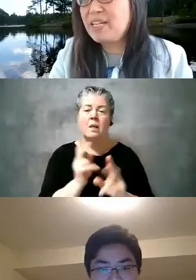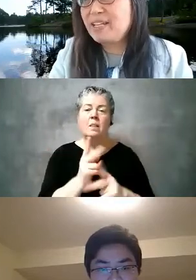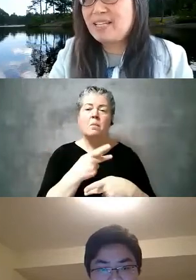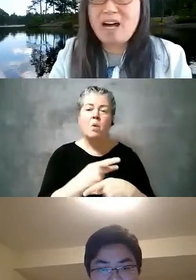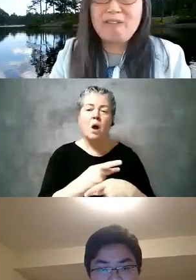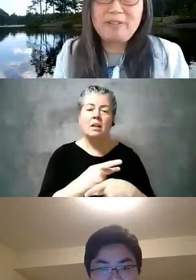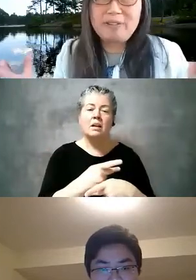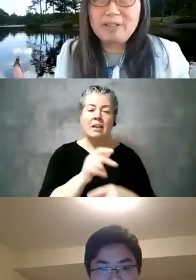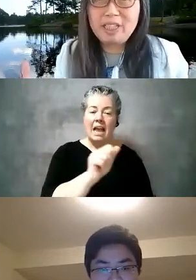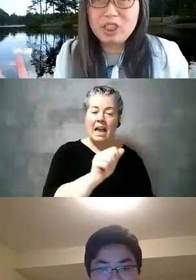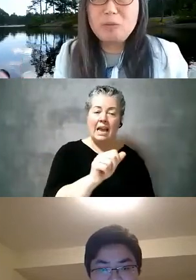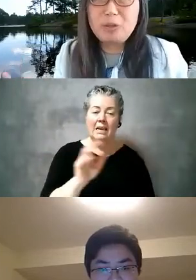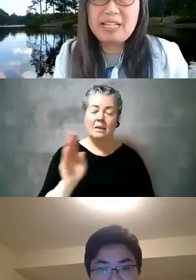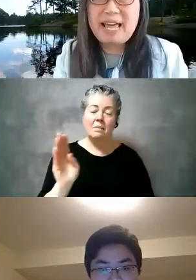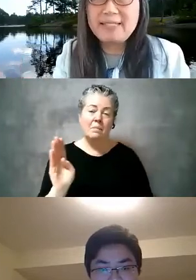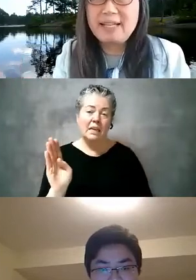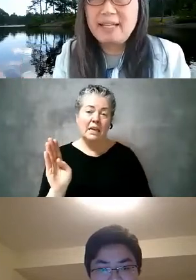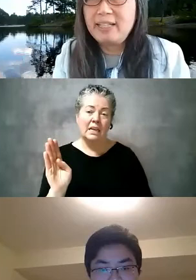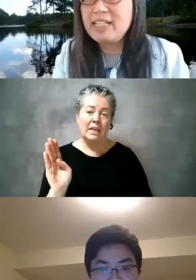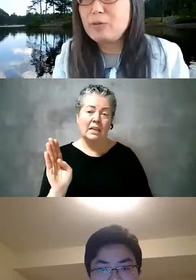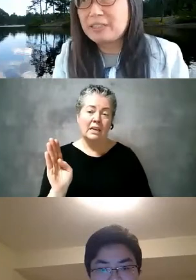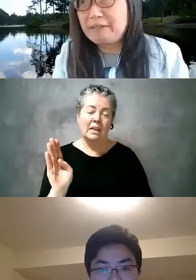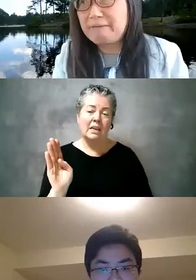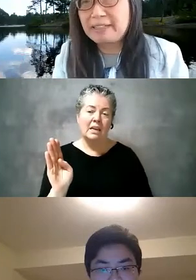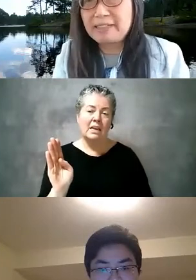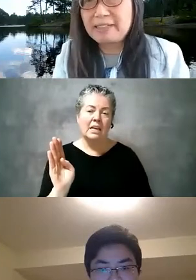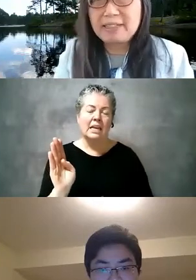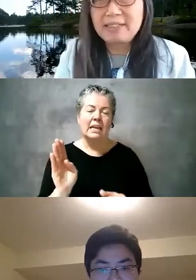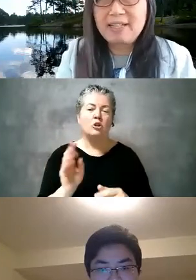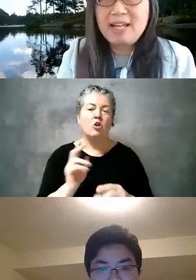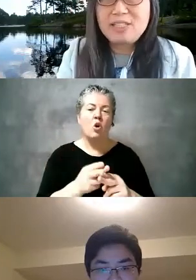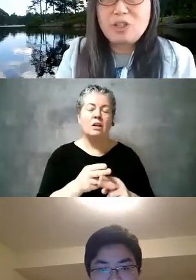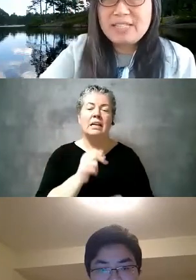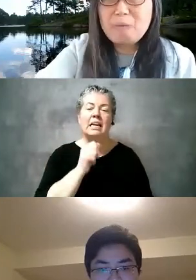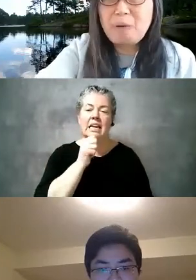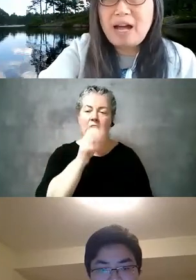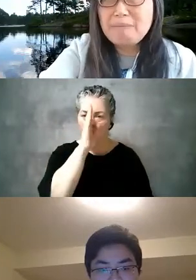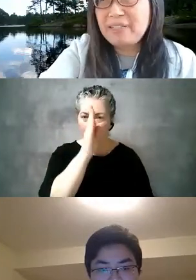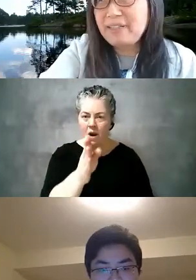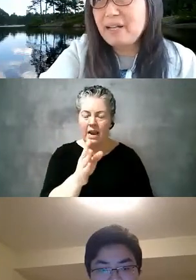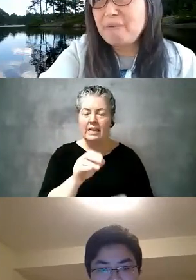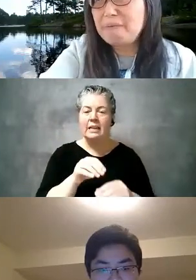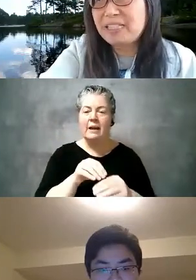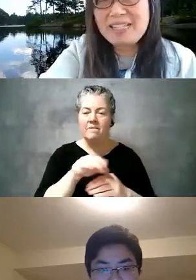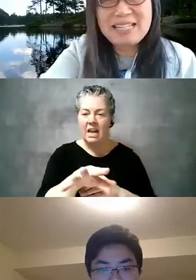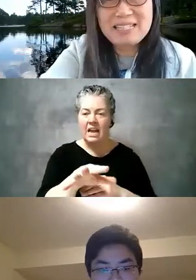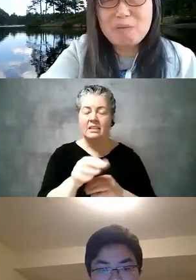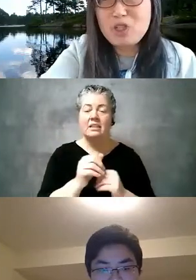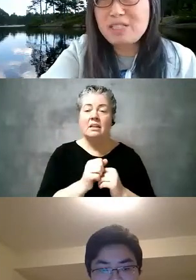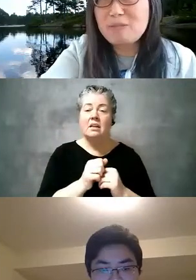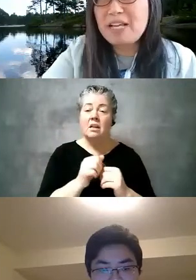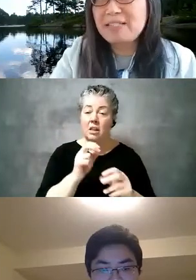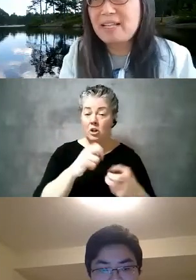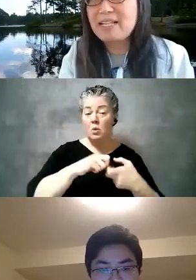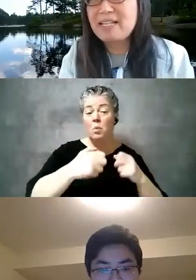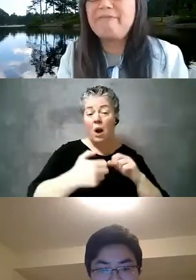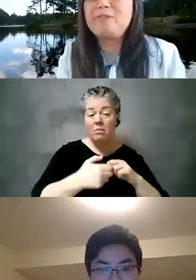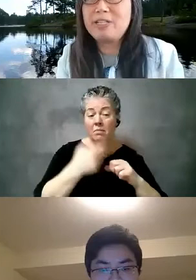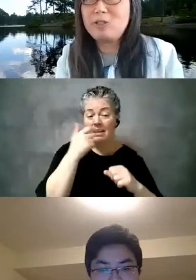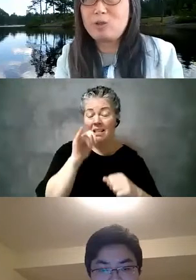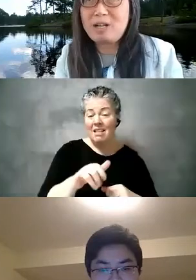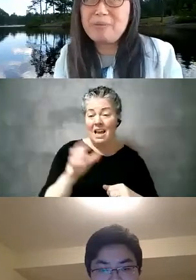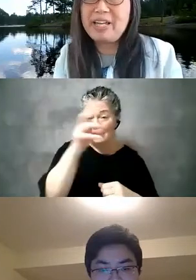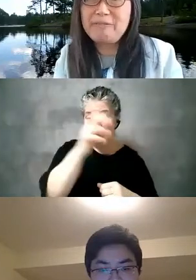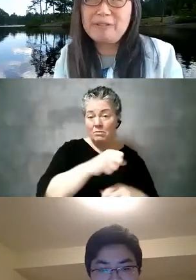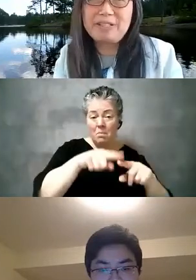and B is often interpreted as the indirect effect. So there's a problem here because this assumption is based on a